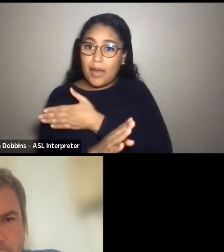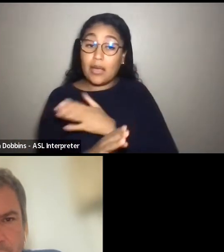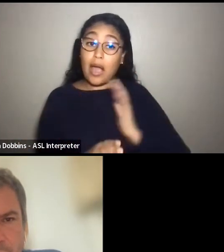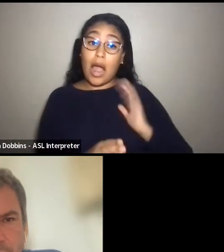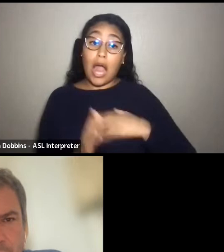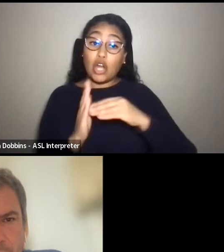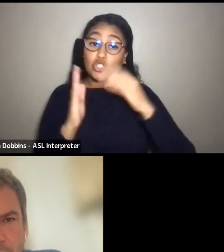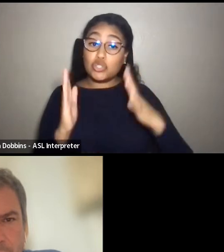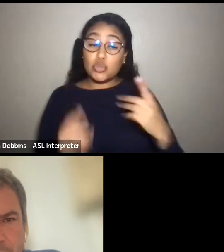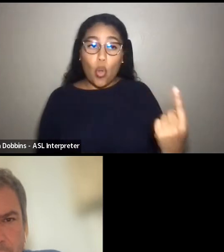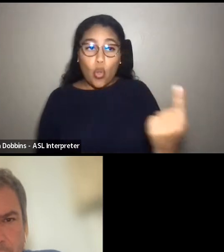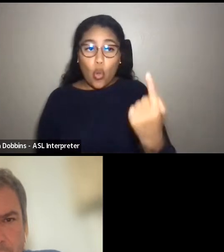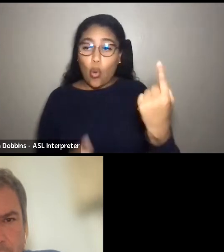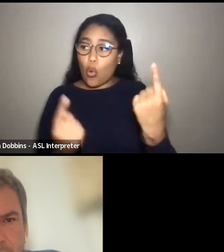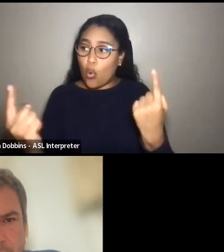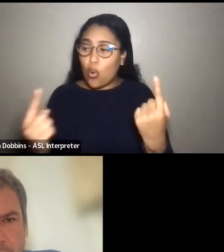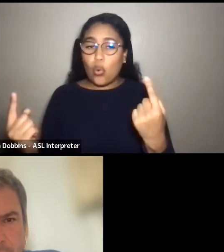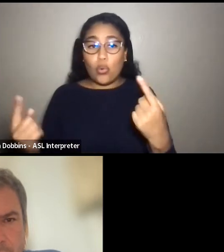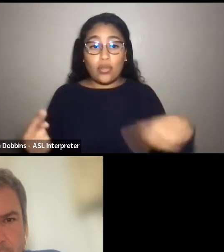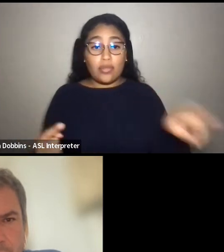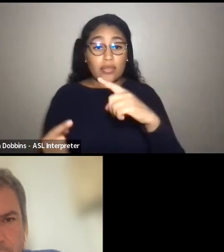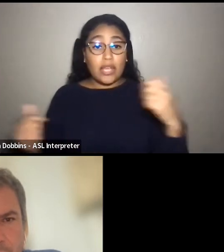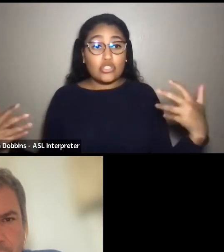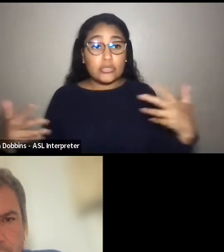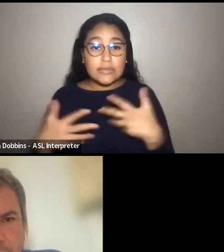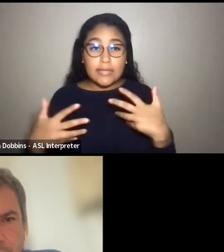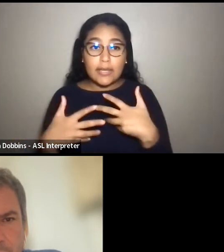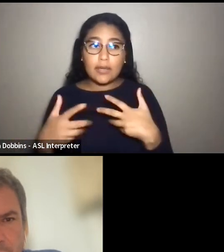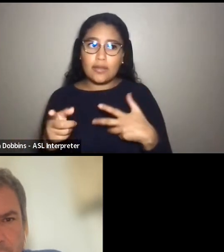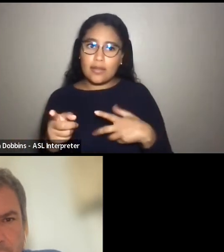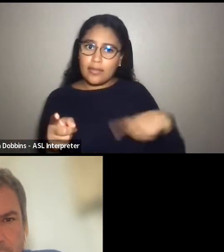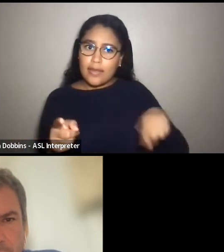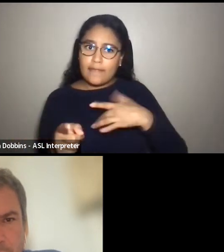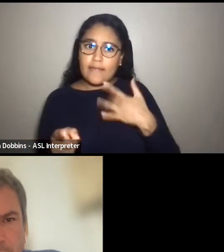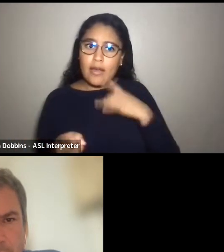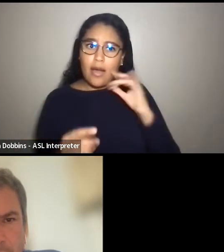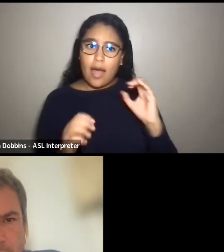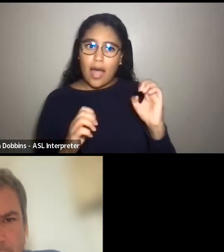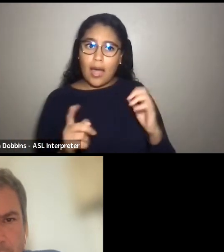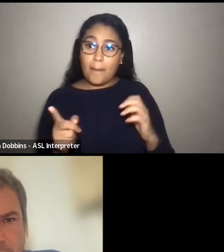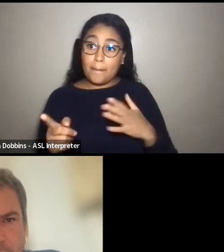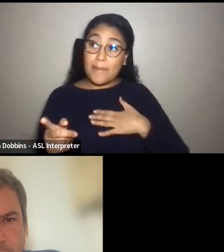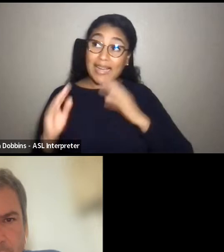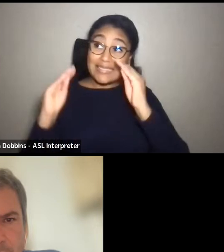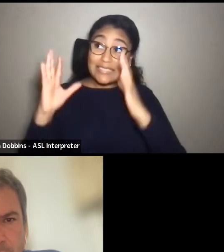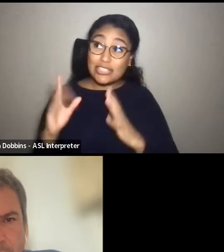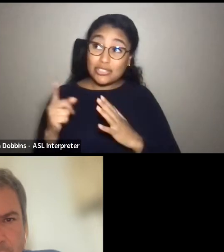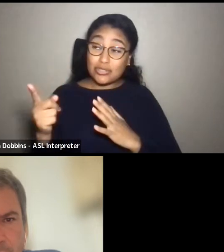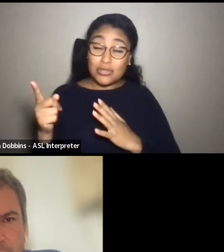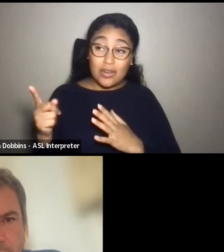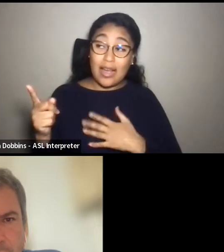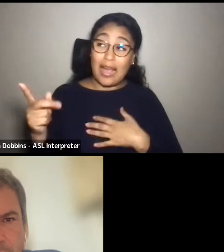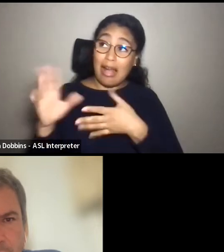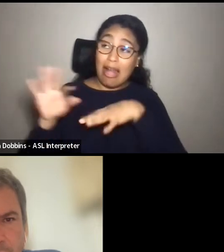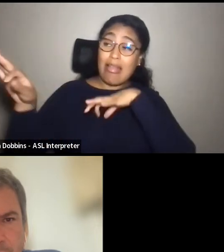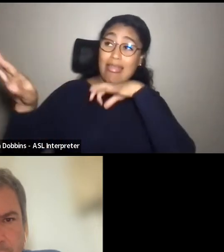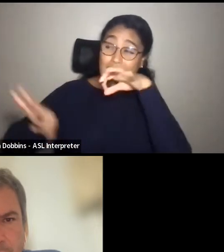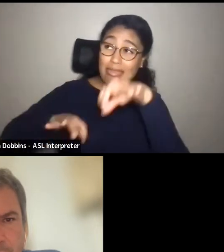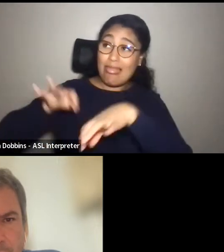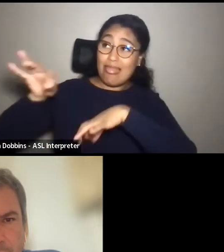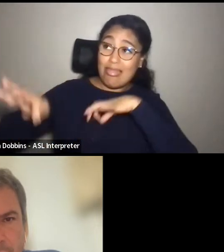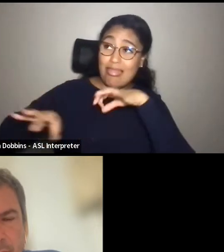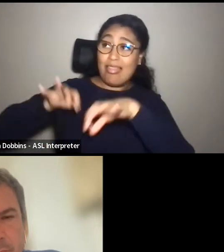are lonely and they are afraid. They are finding it necessary to educate their teachers on the brutality that